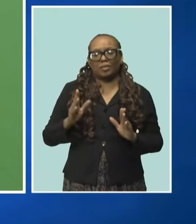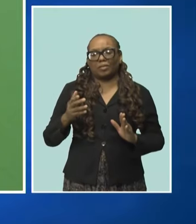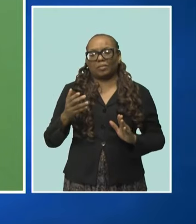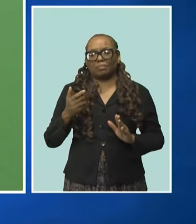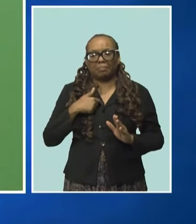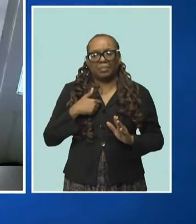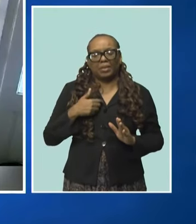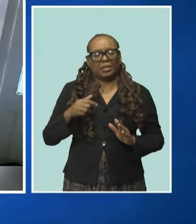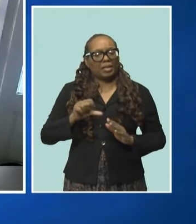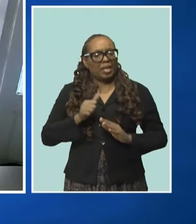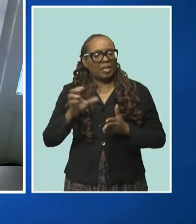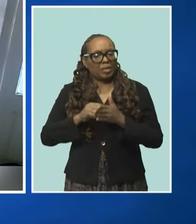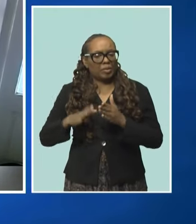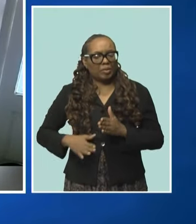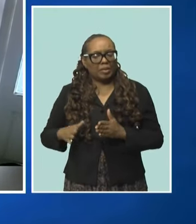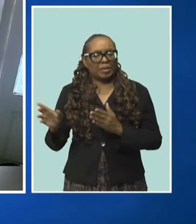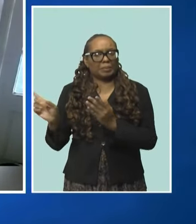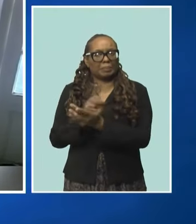to grow your business.